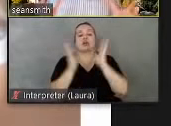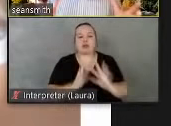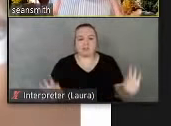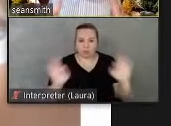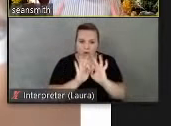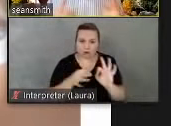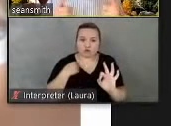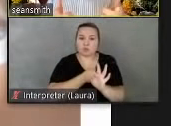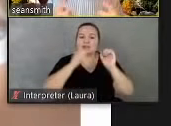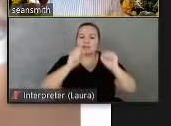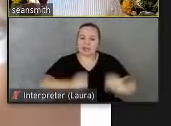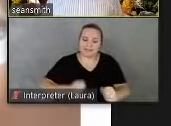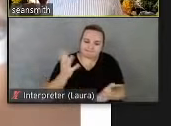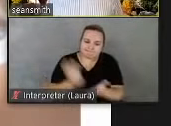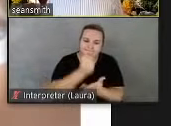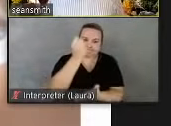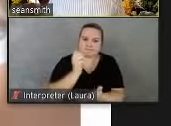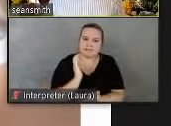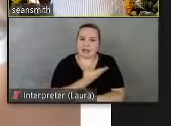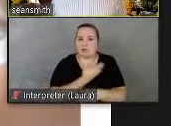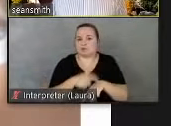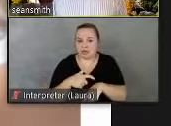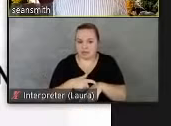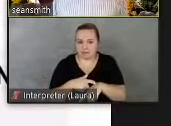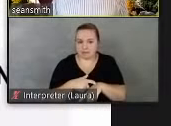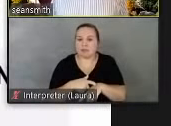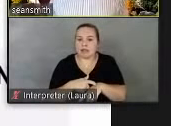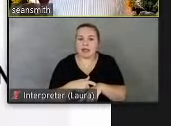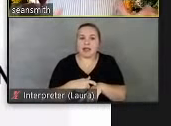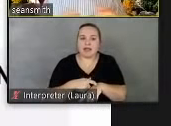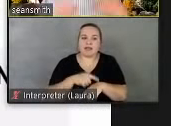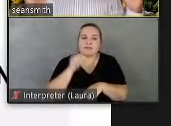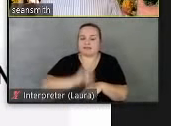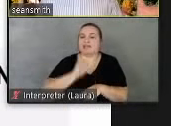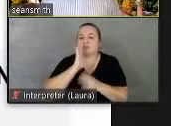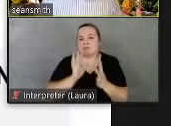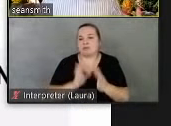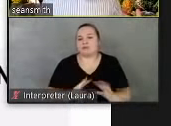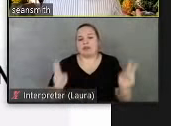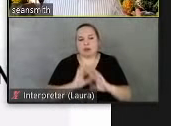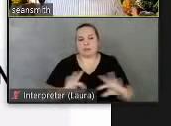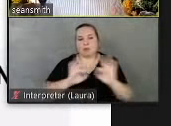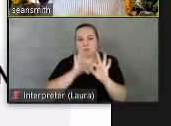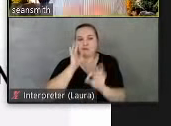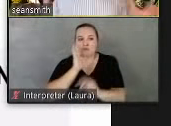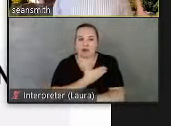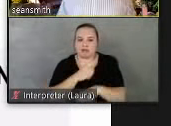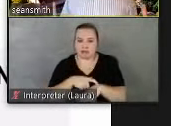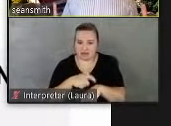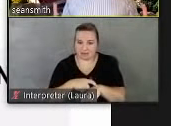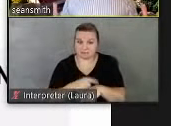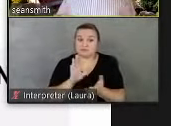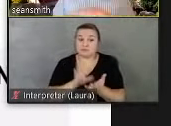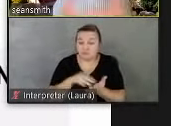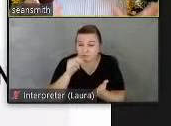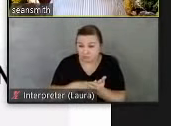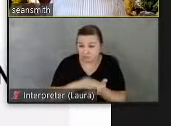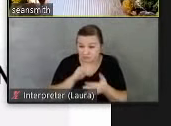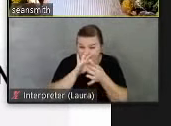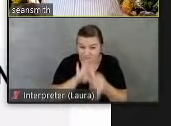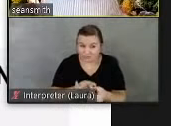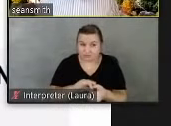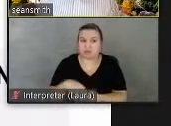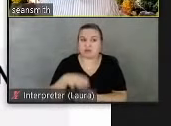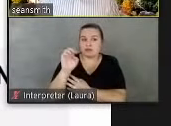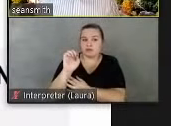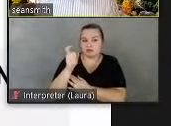maximize our time. And this is one that's going to eat into our time. Now, learning-wise, executive function skills, let's just start there